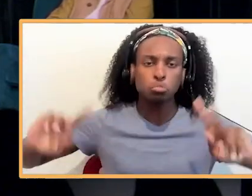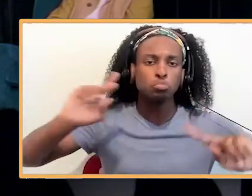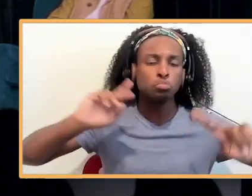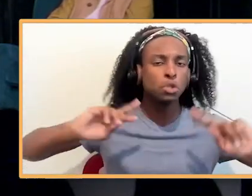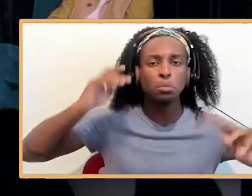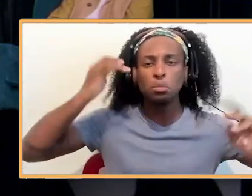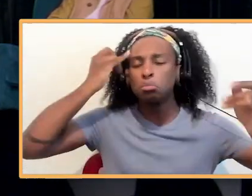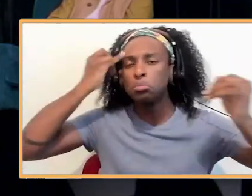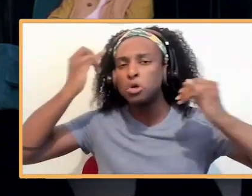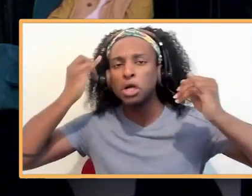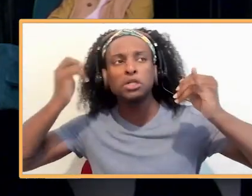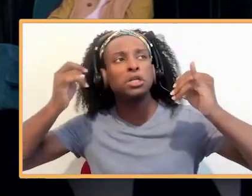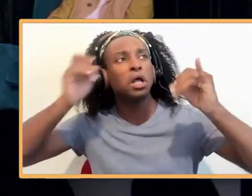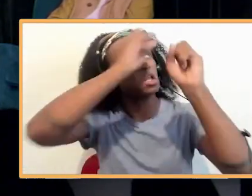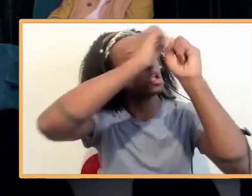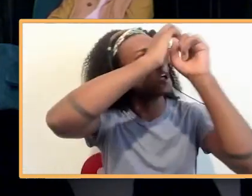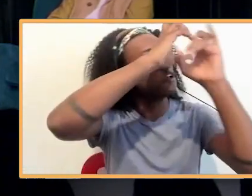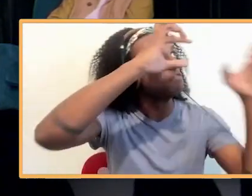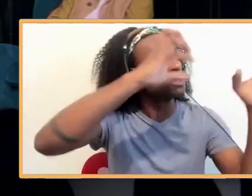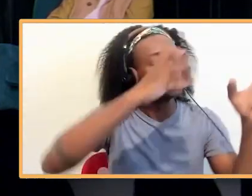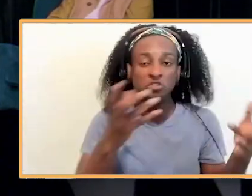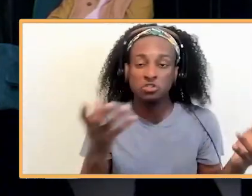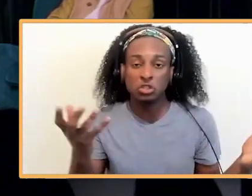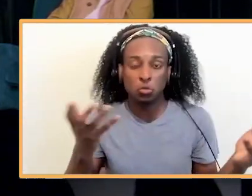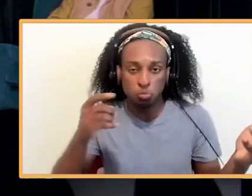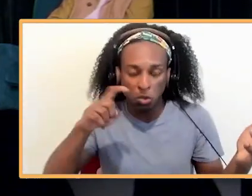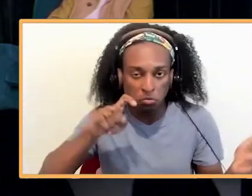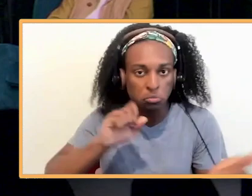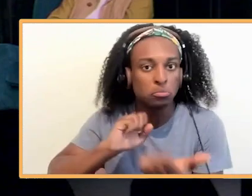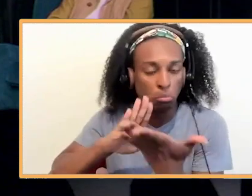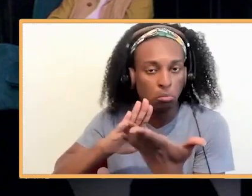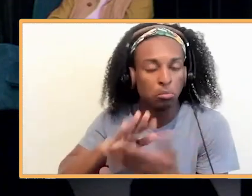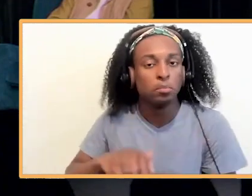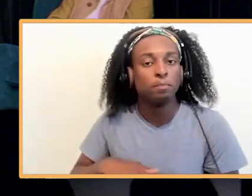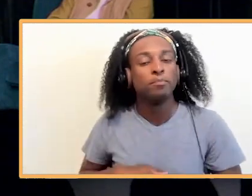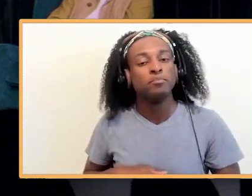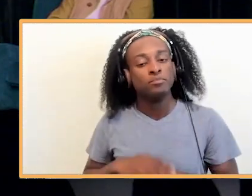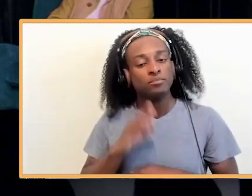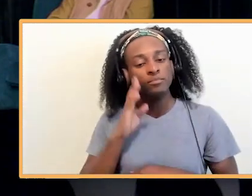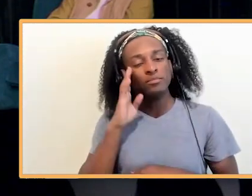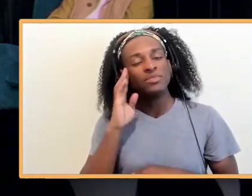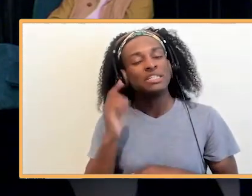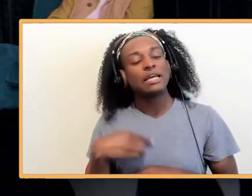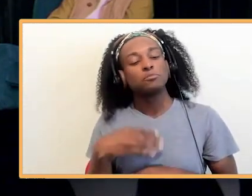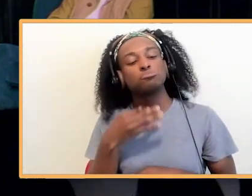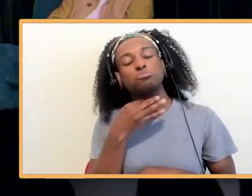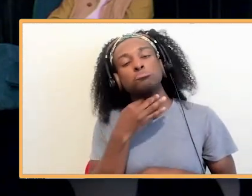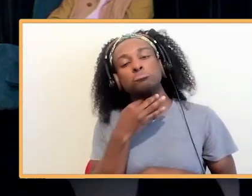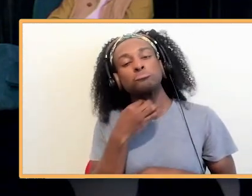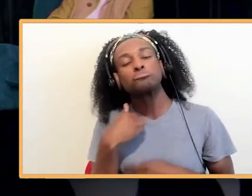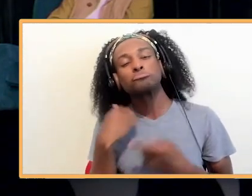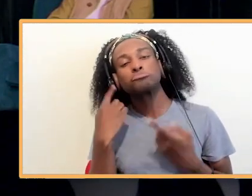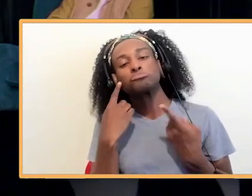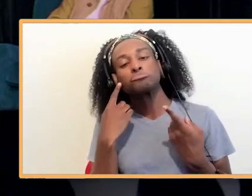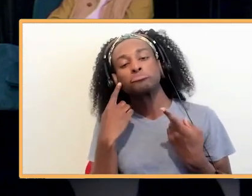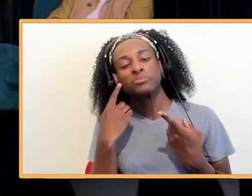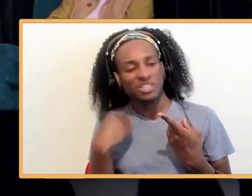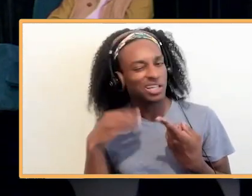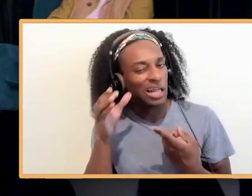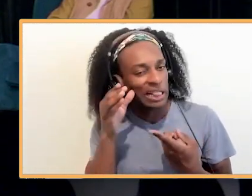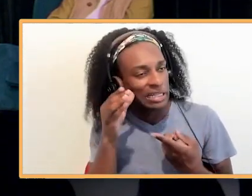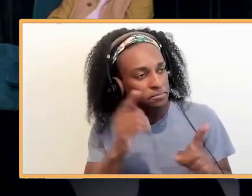is emerging. And I find myself wondering and listening to clients, is there